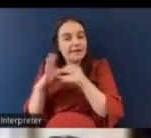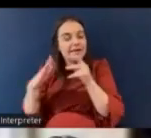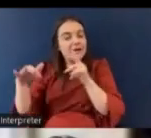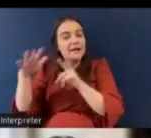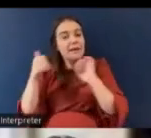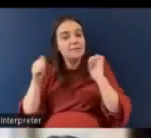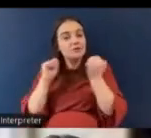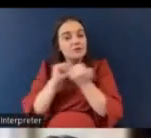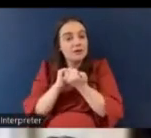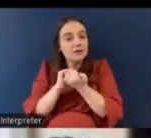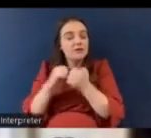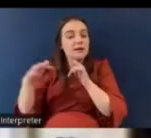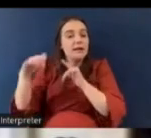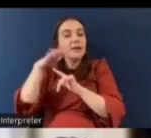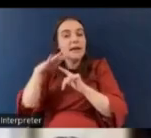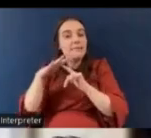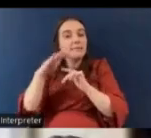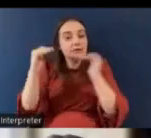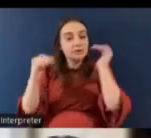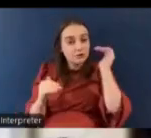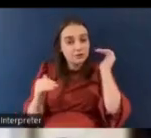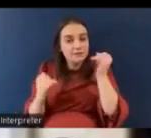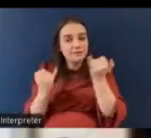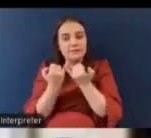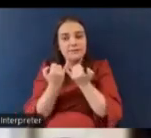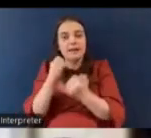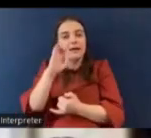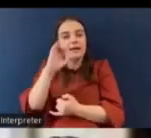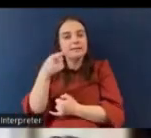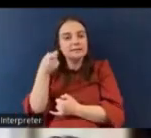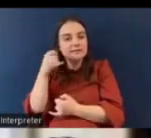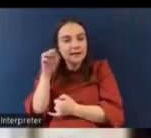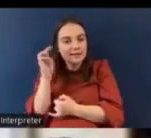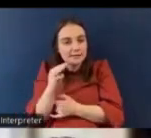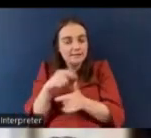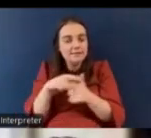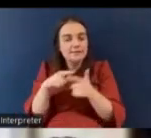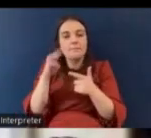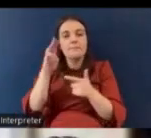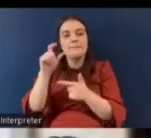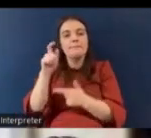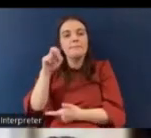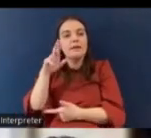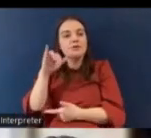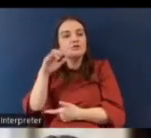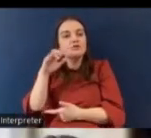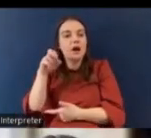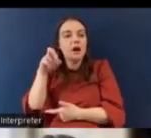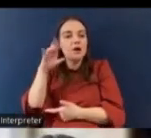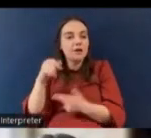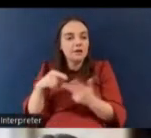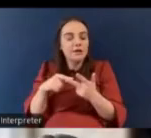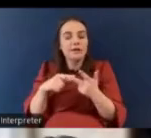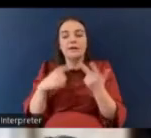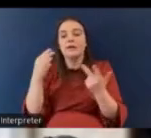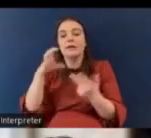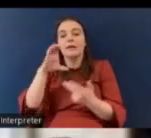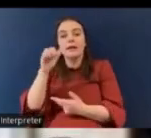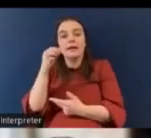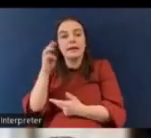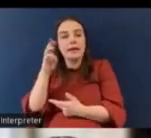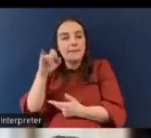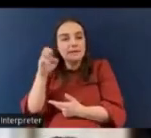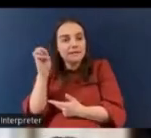injustice to things like sexism, like patriarchy, like capitalism. So linking all of these big